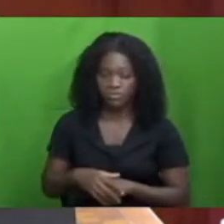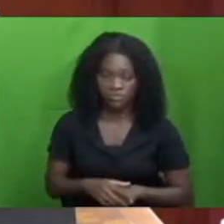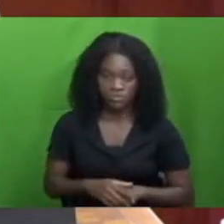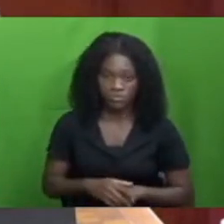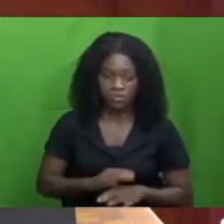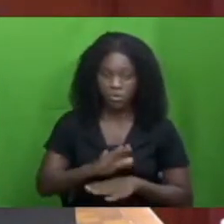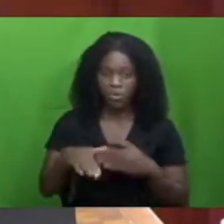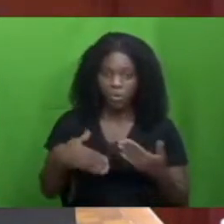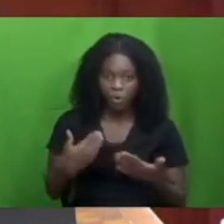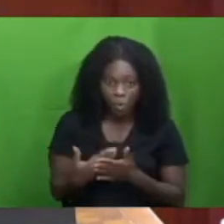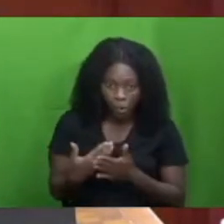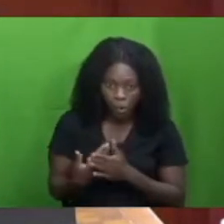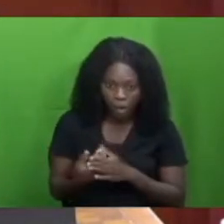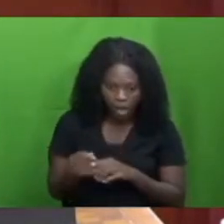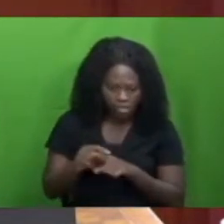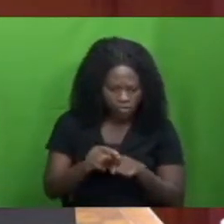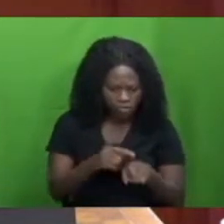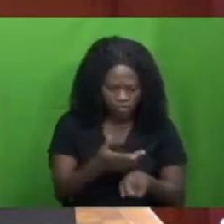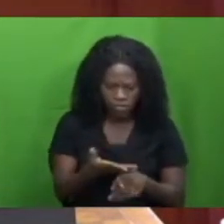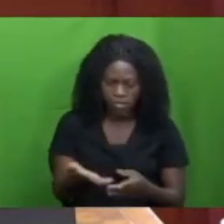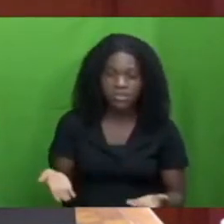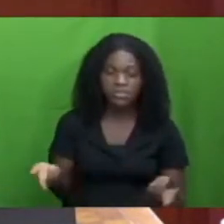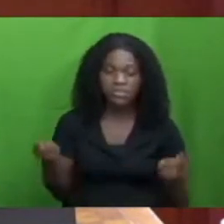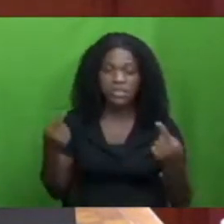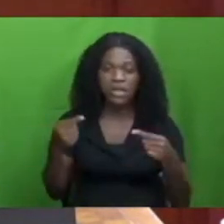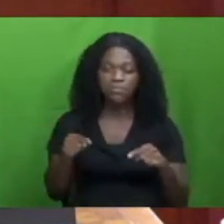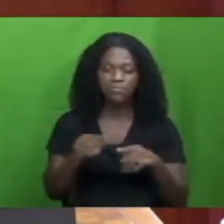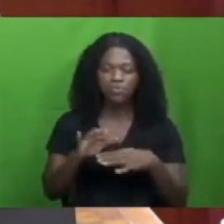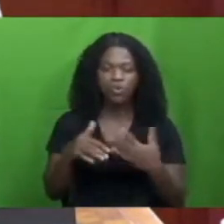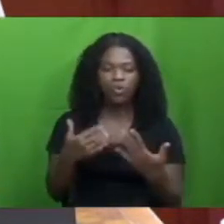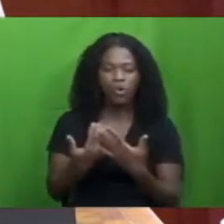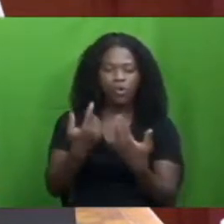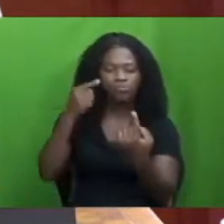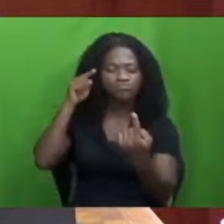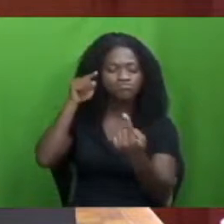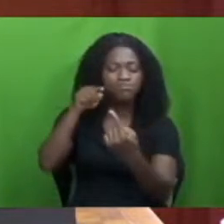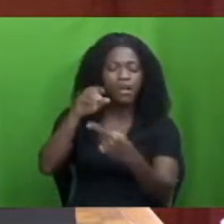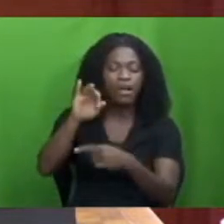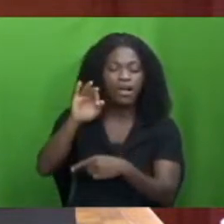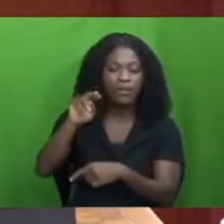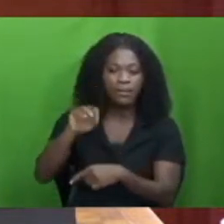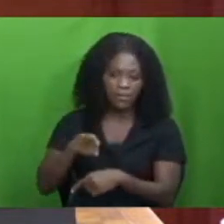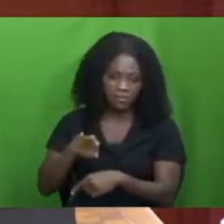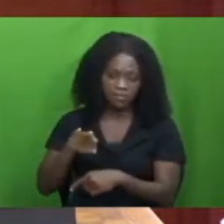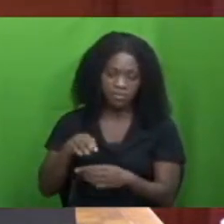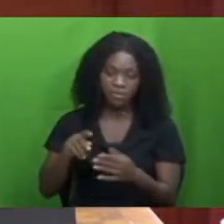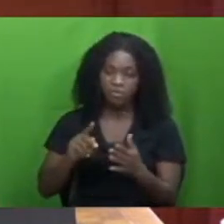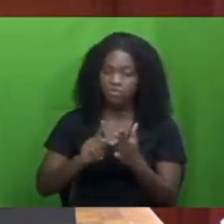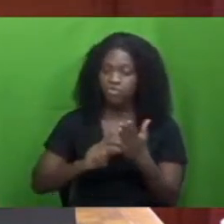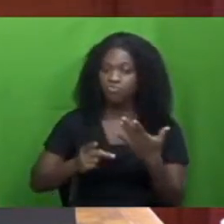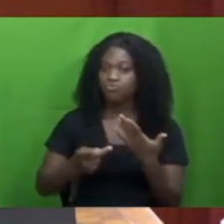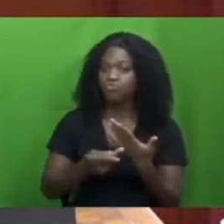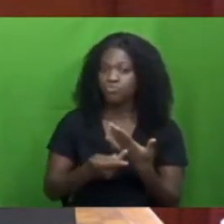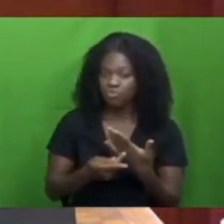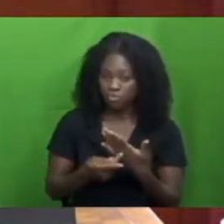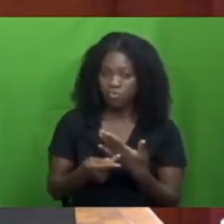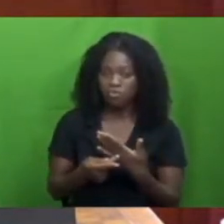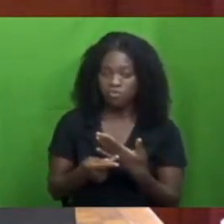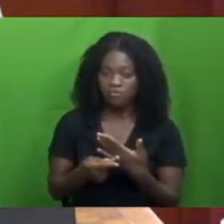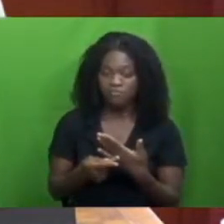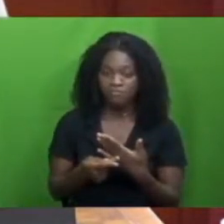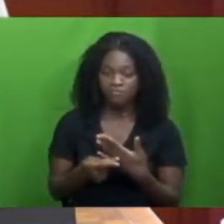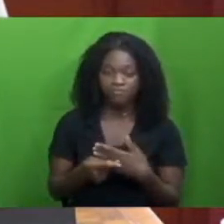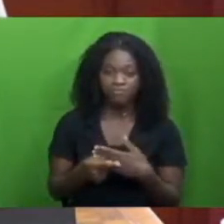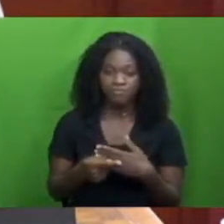these developments, together with the need to align with the targets of the IMF-supported PC-PEG program, warrant a revision